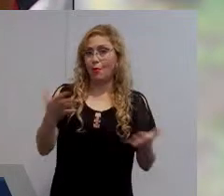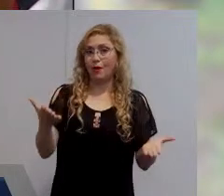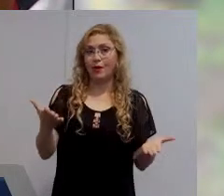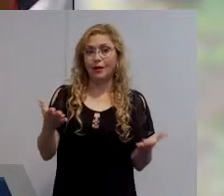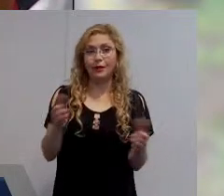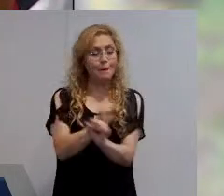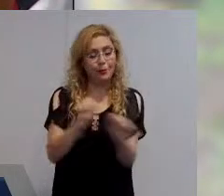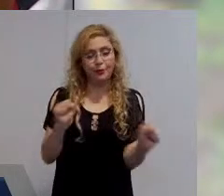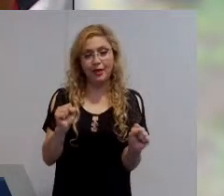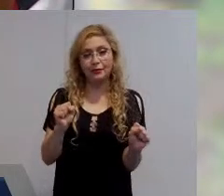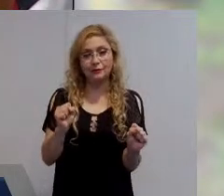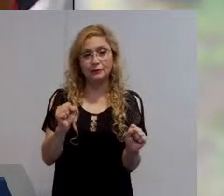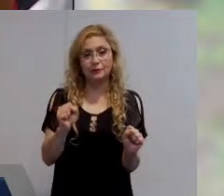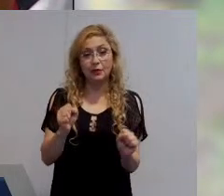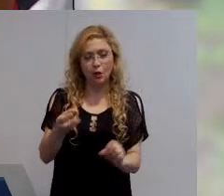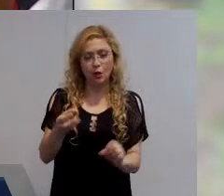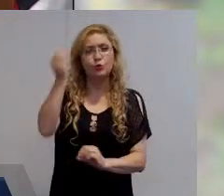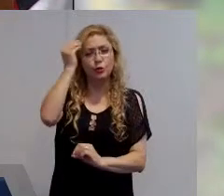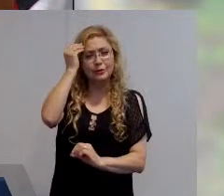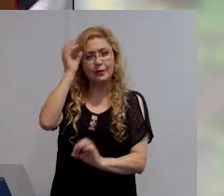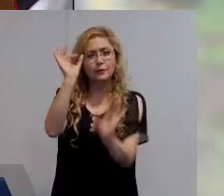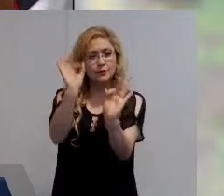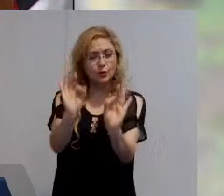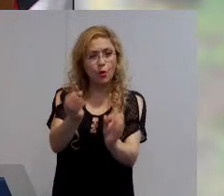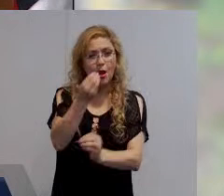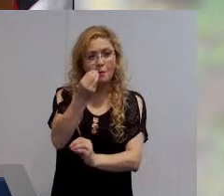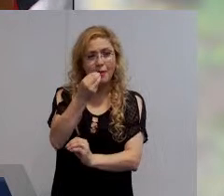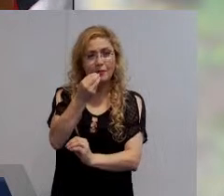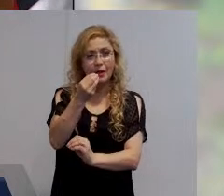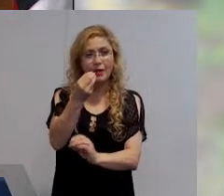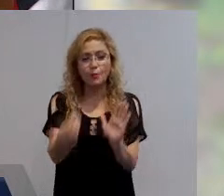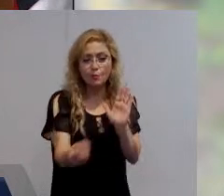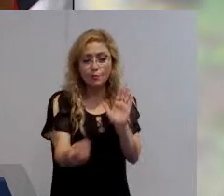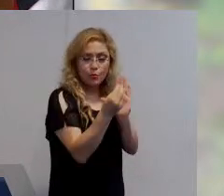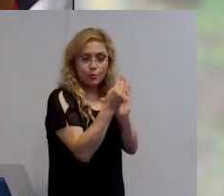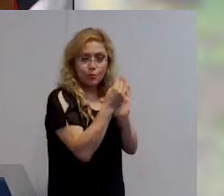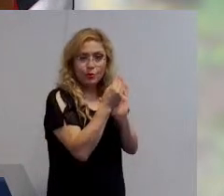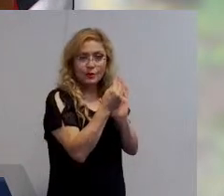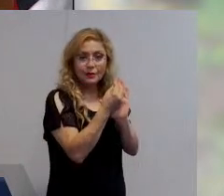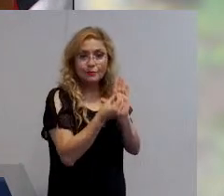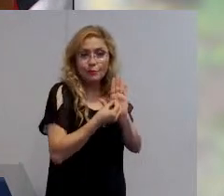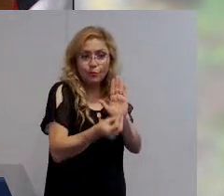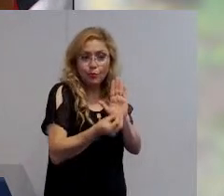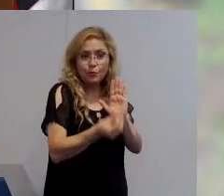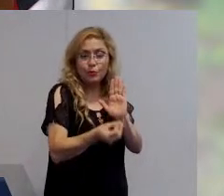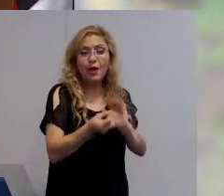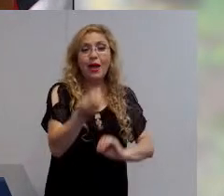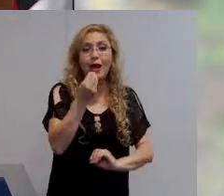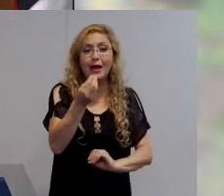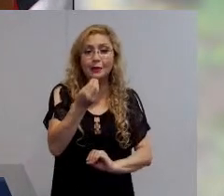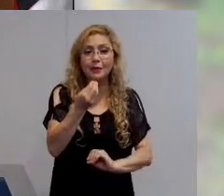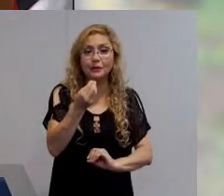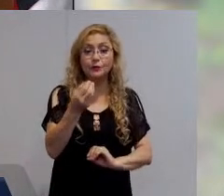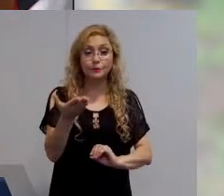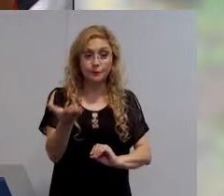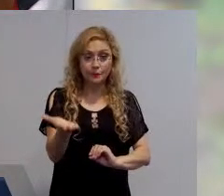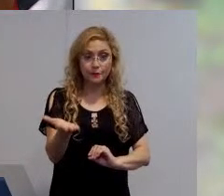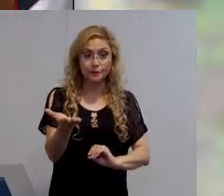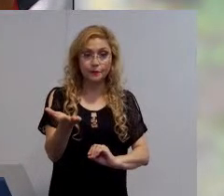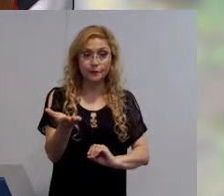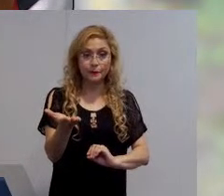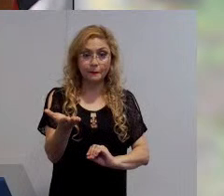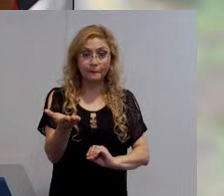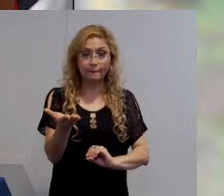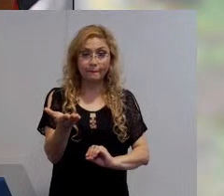costs, considering that food security has to do with the availability and access